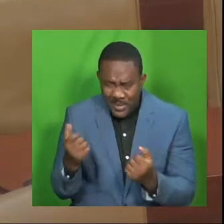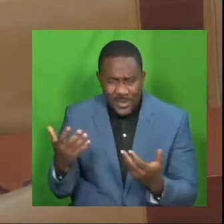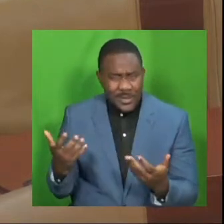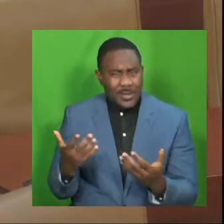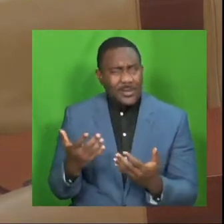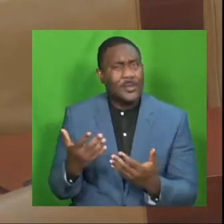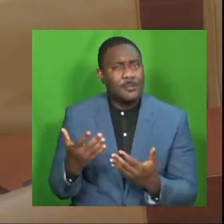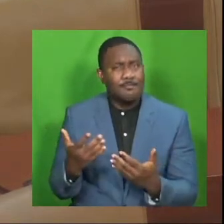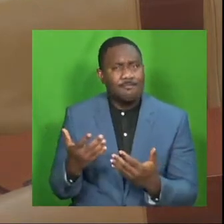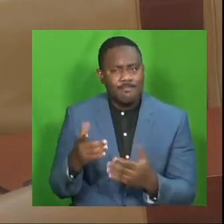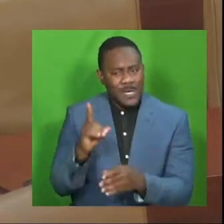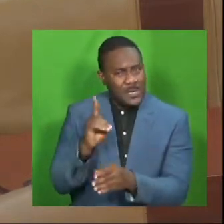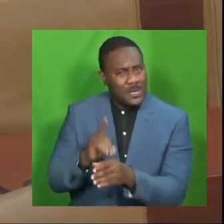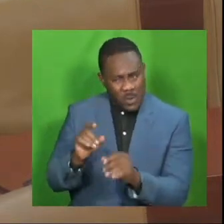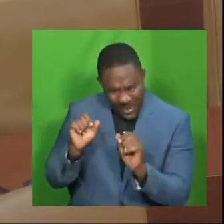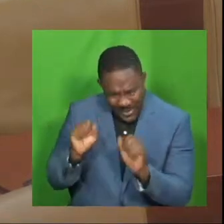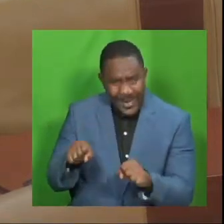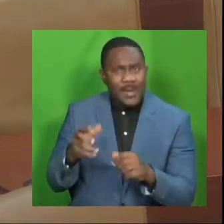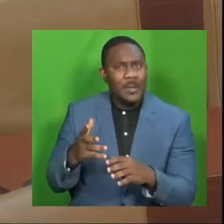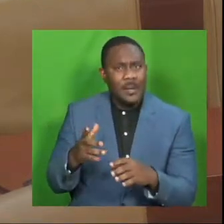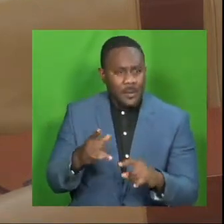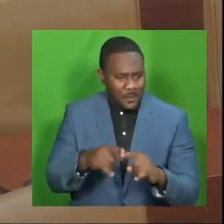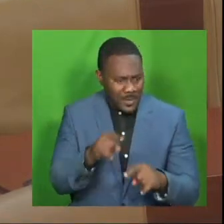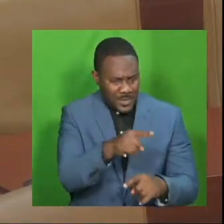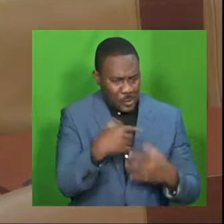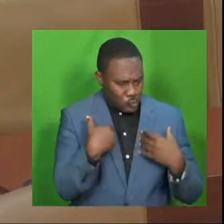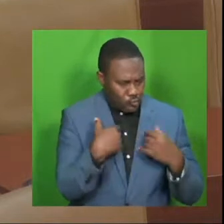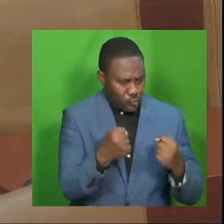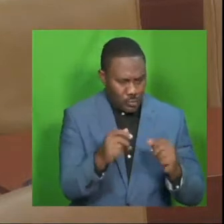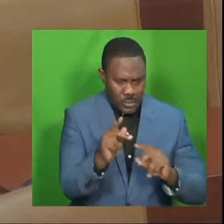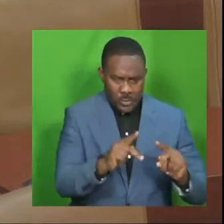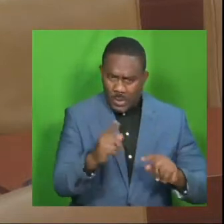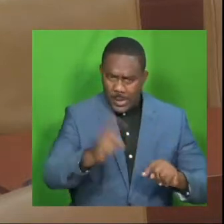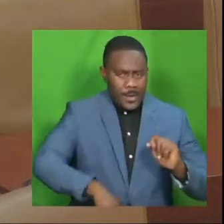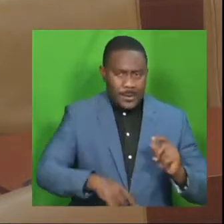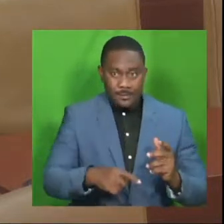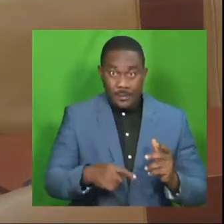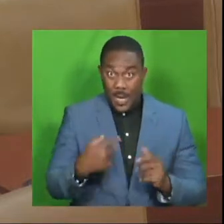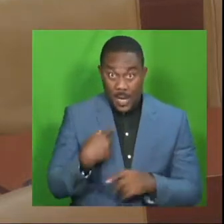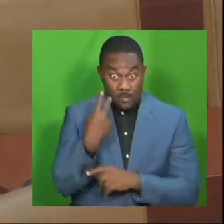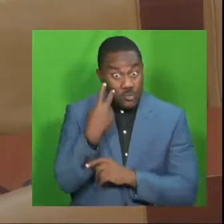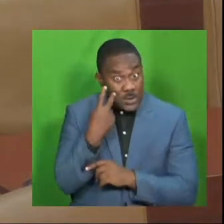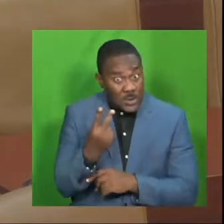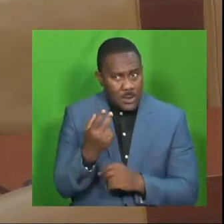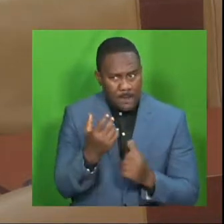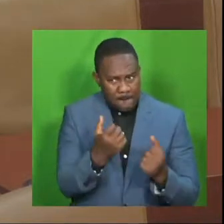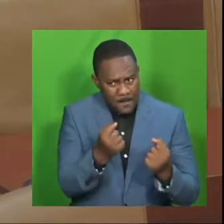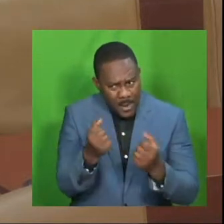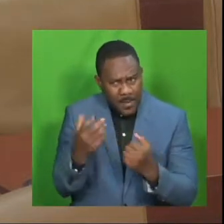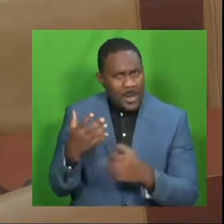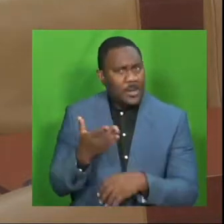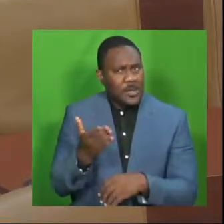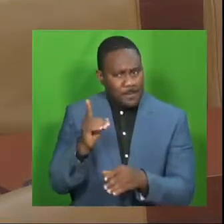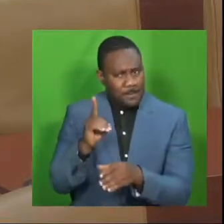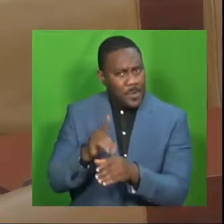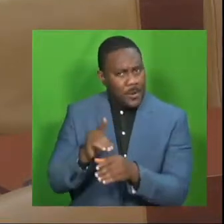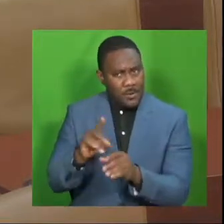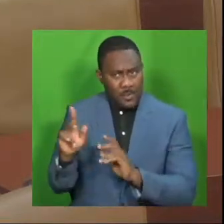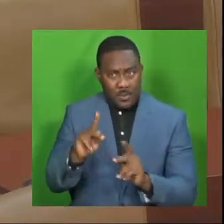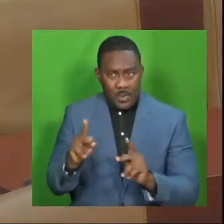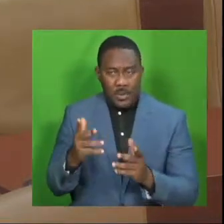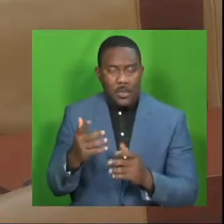the non-physically challenged cannot do. And I've seen some of them performing so well. Mr.